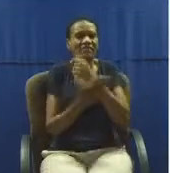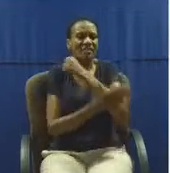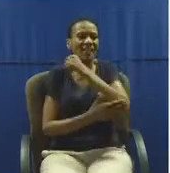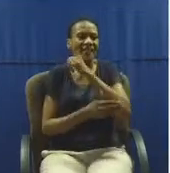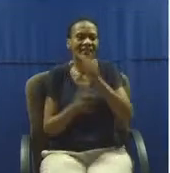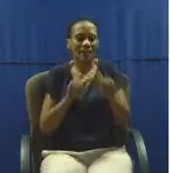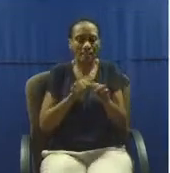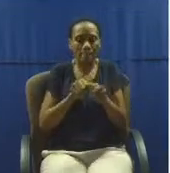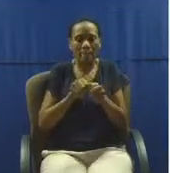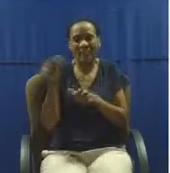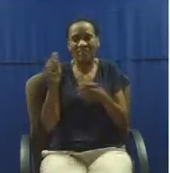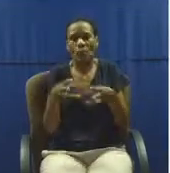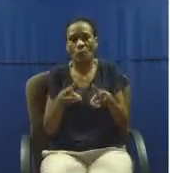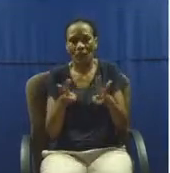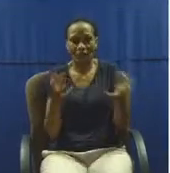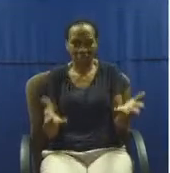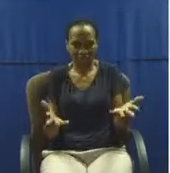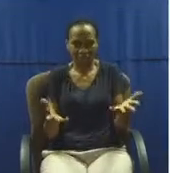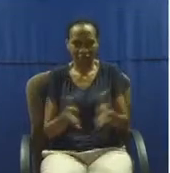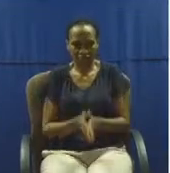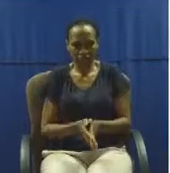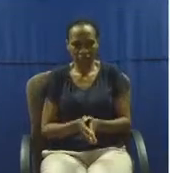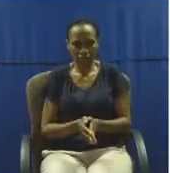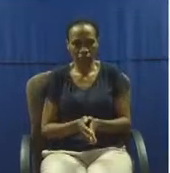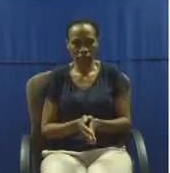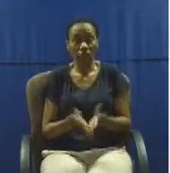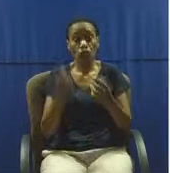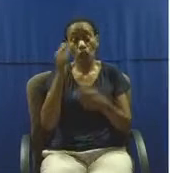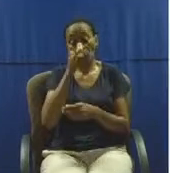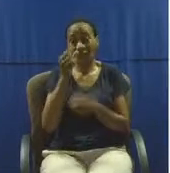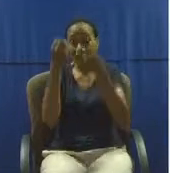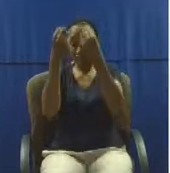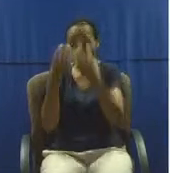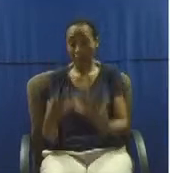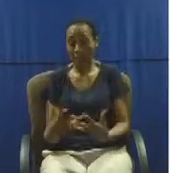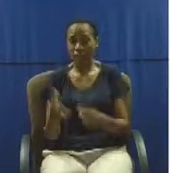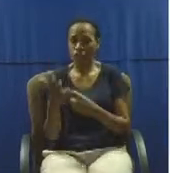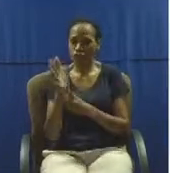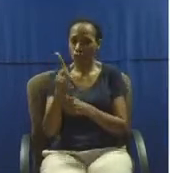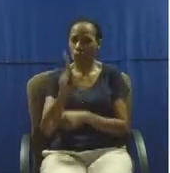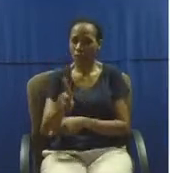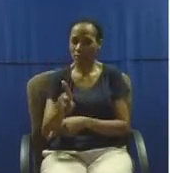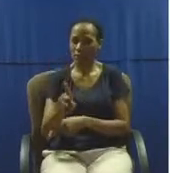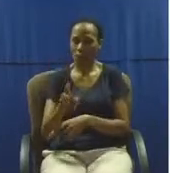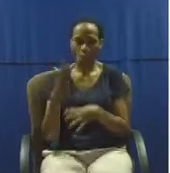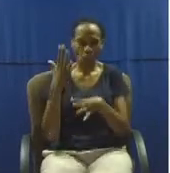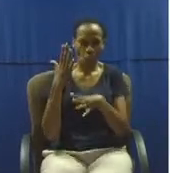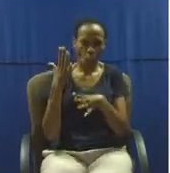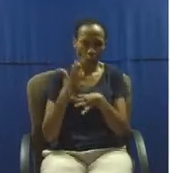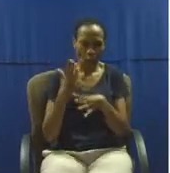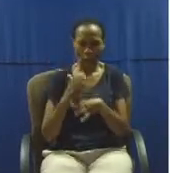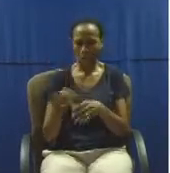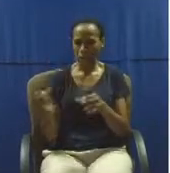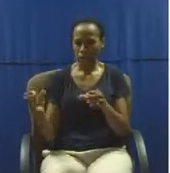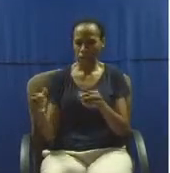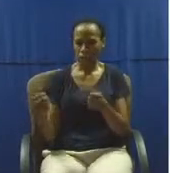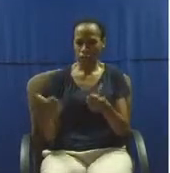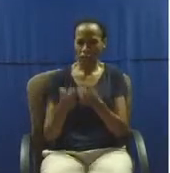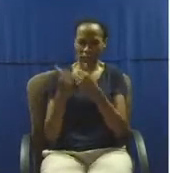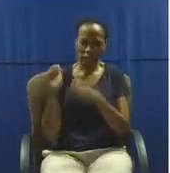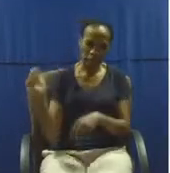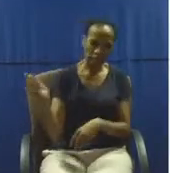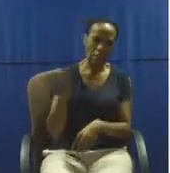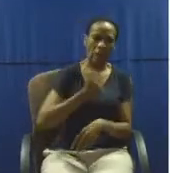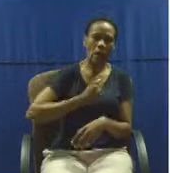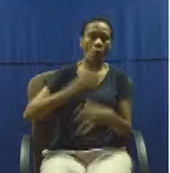said in the statement. The latest crime statistics reflect the huge task we face as a society